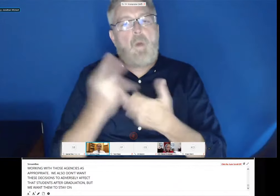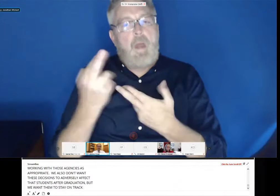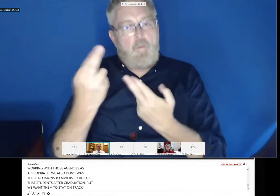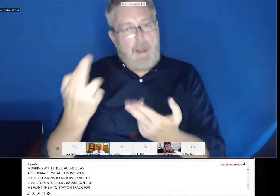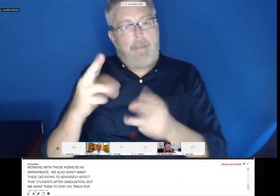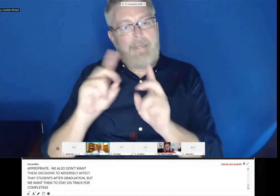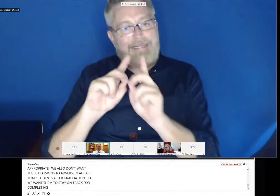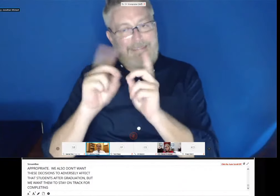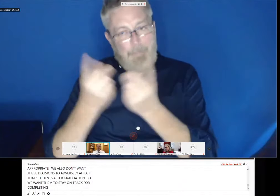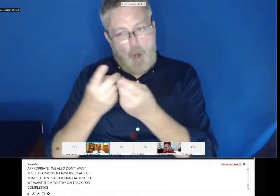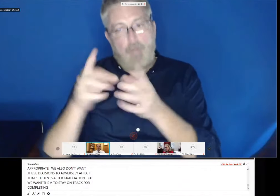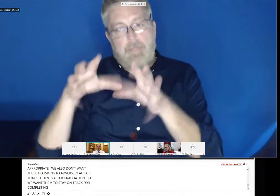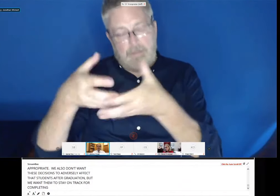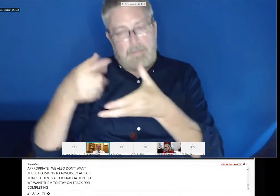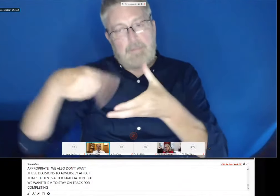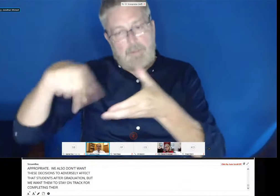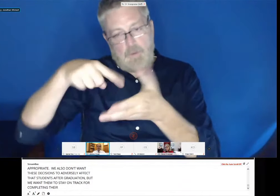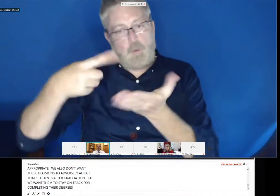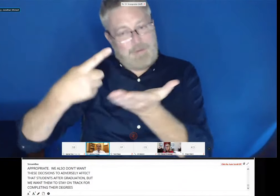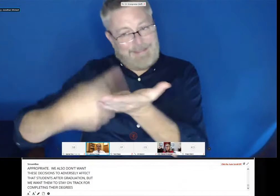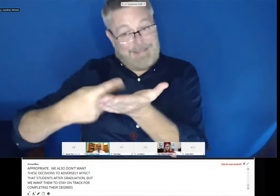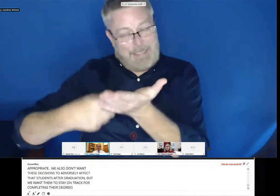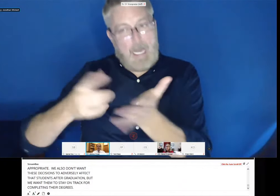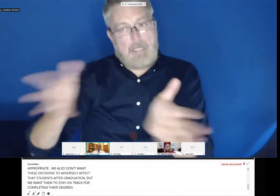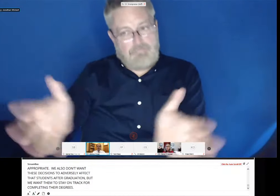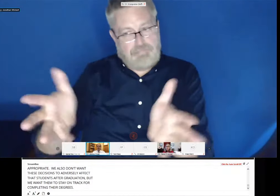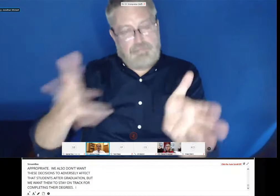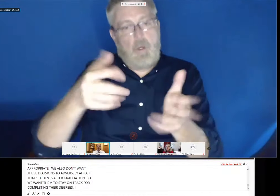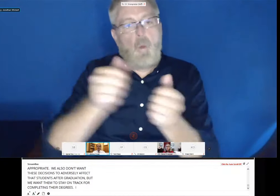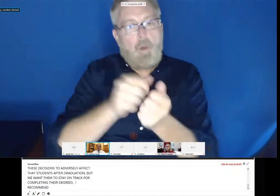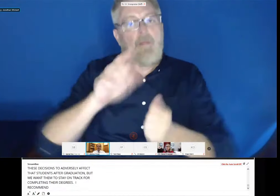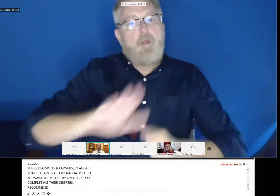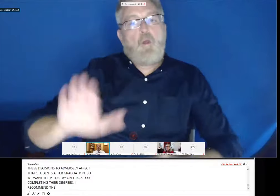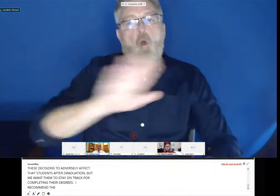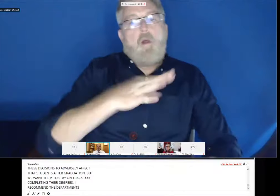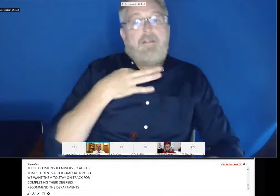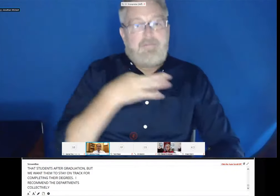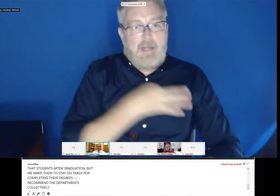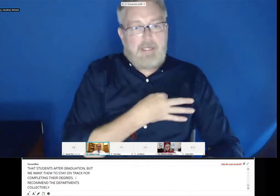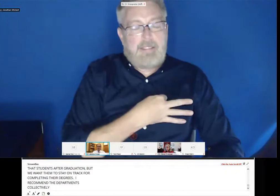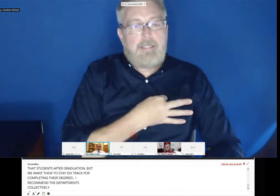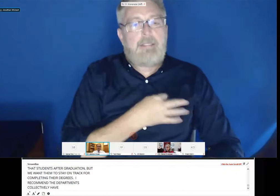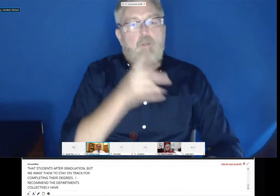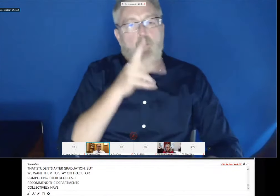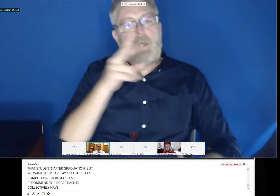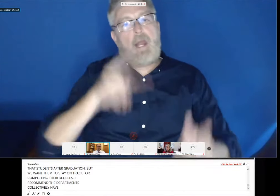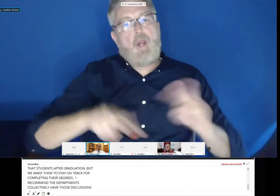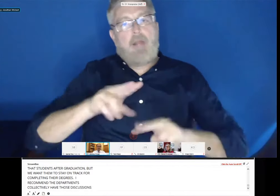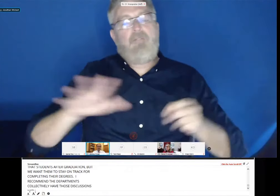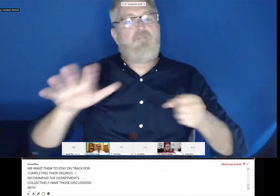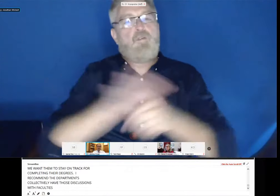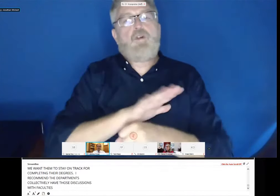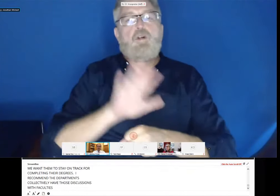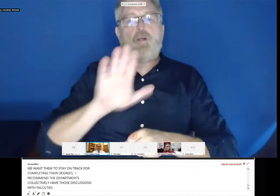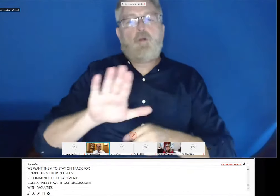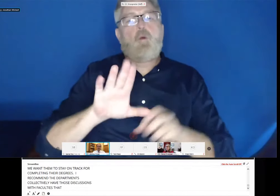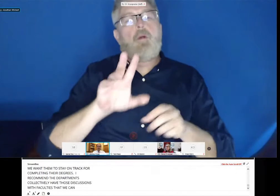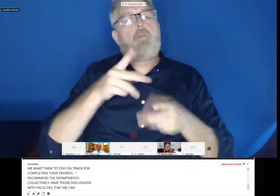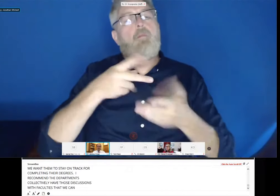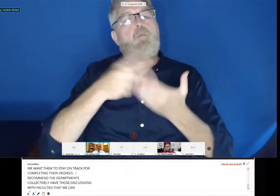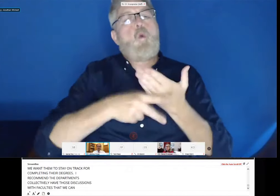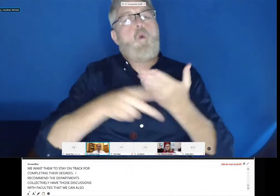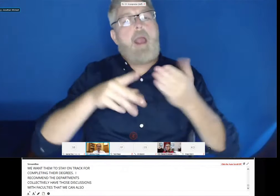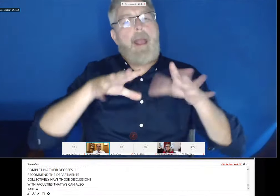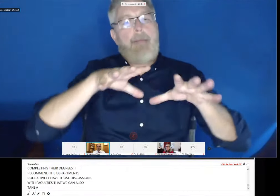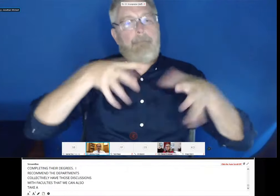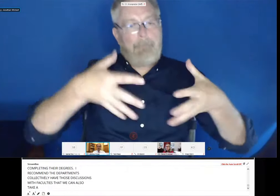departments collectively have those discussions with faculty so that we can also take a program level perspective to this very